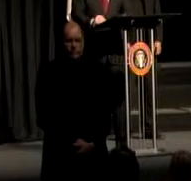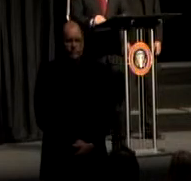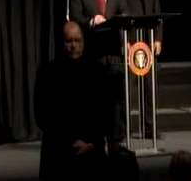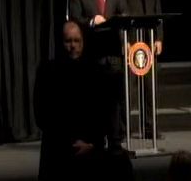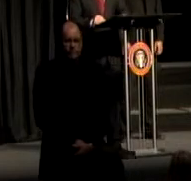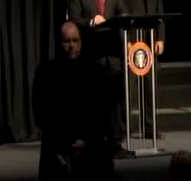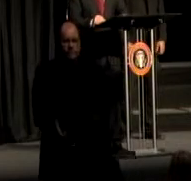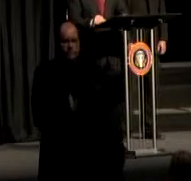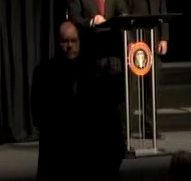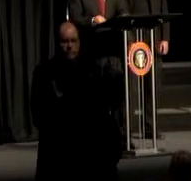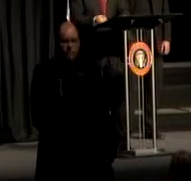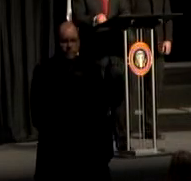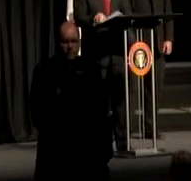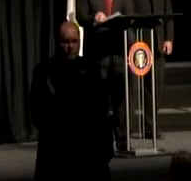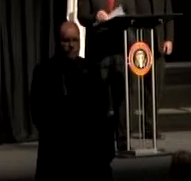that need Christ